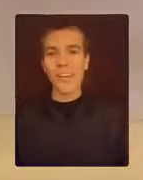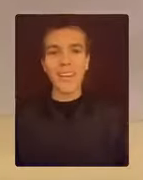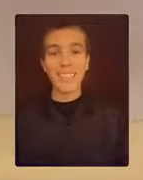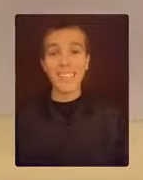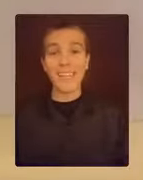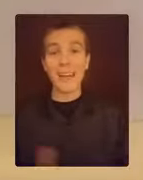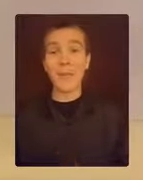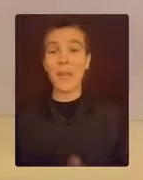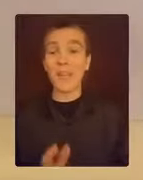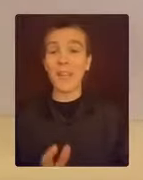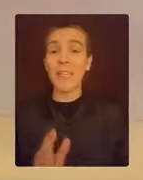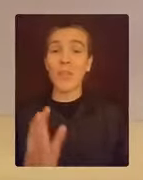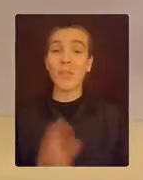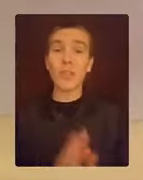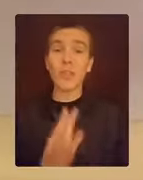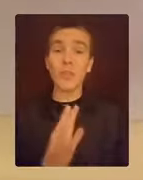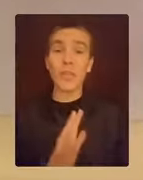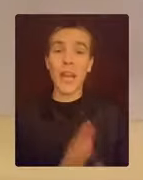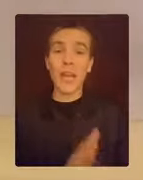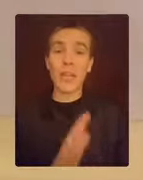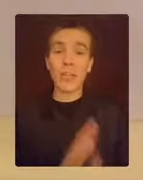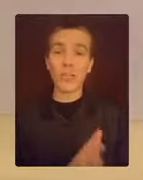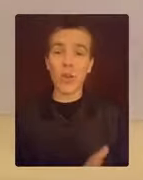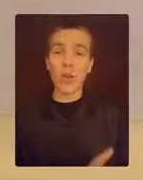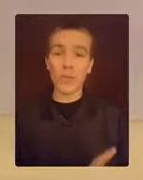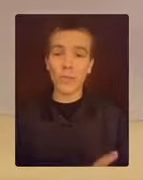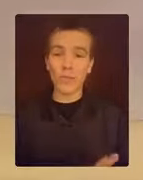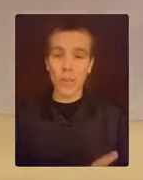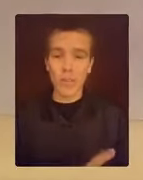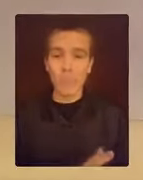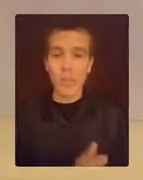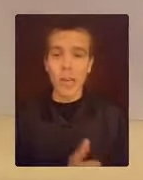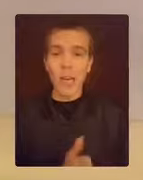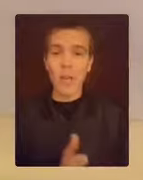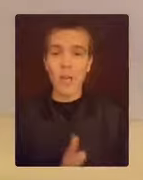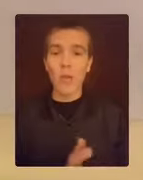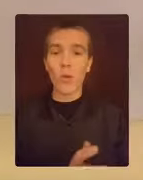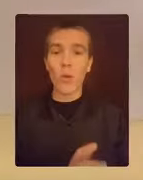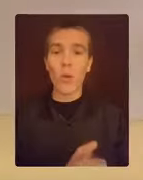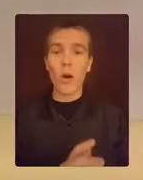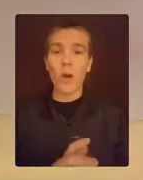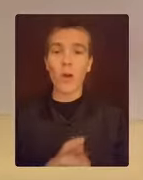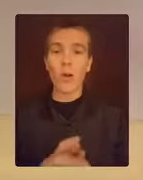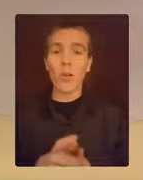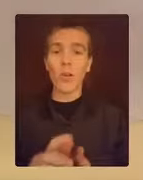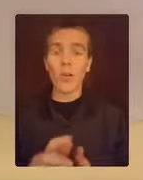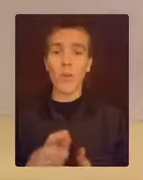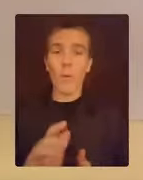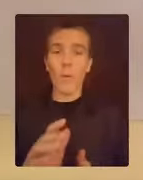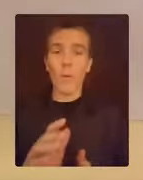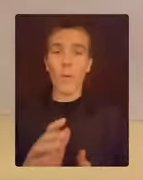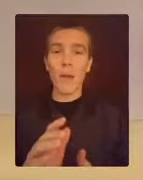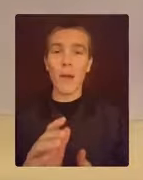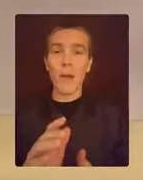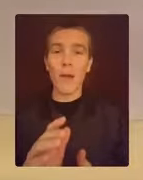pulses. It really is. Once you gain control of your dreams, you are you